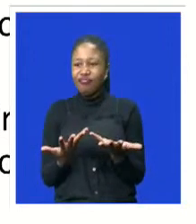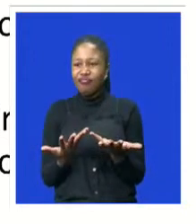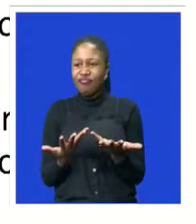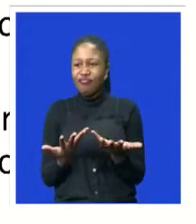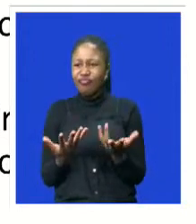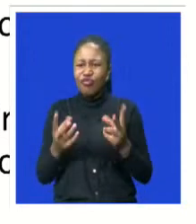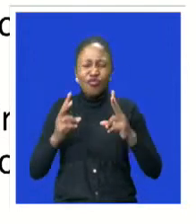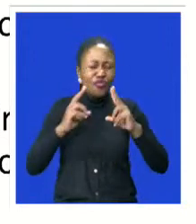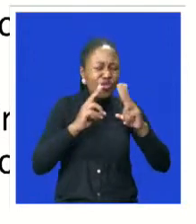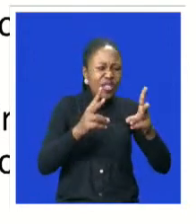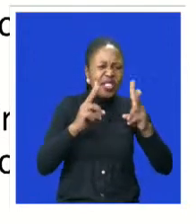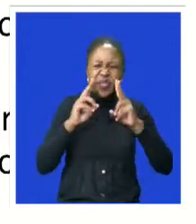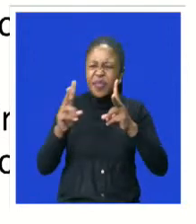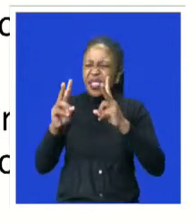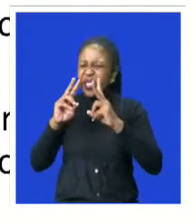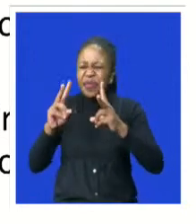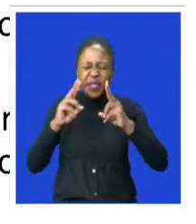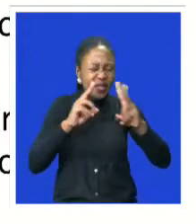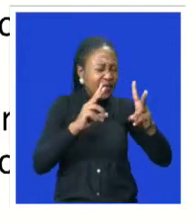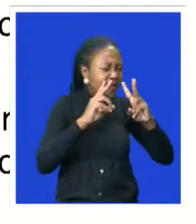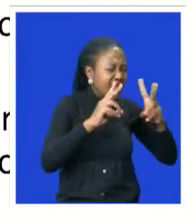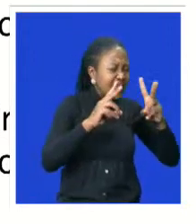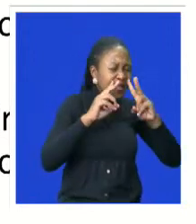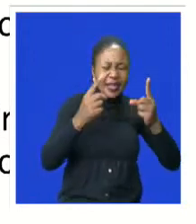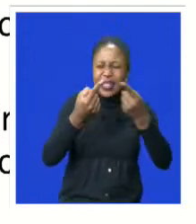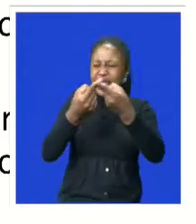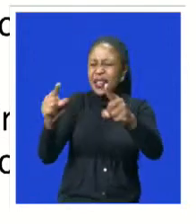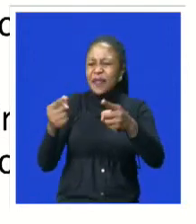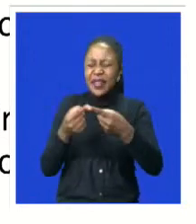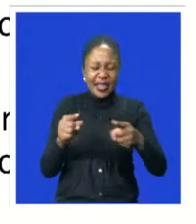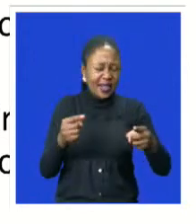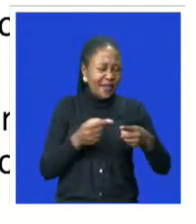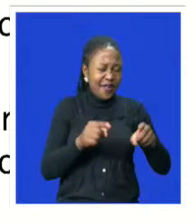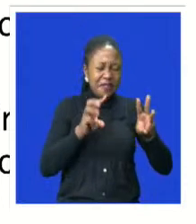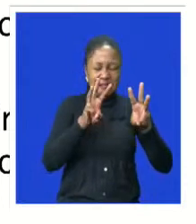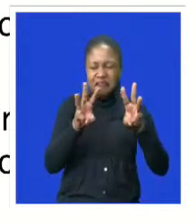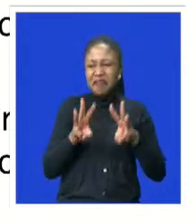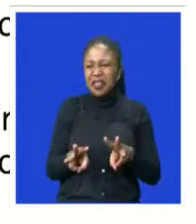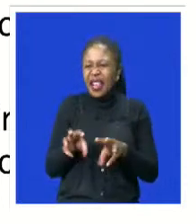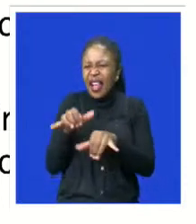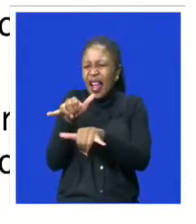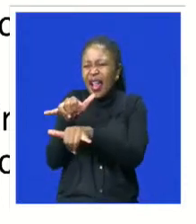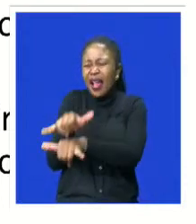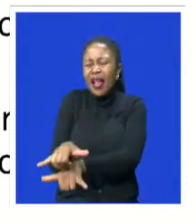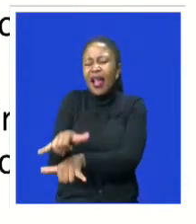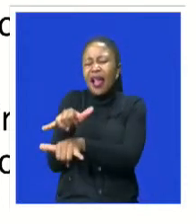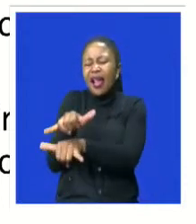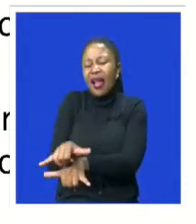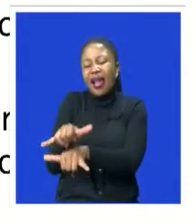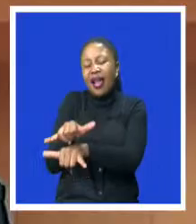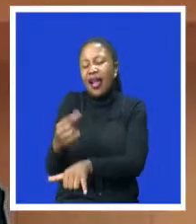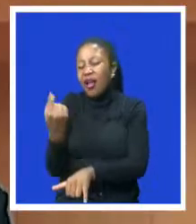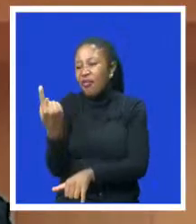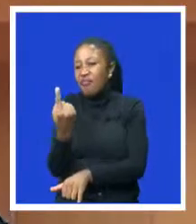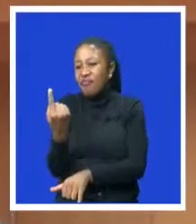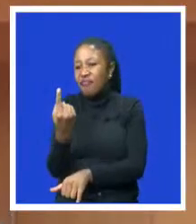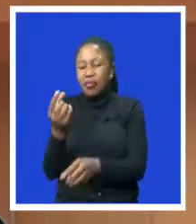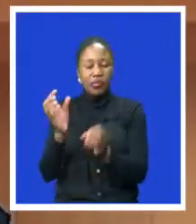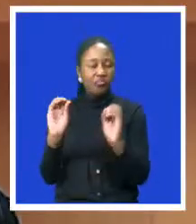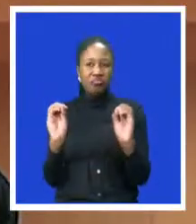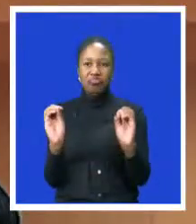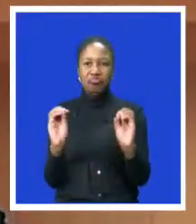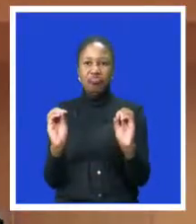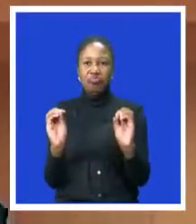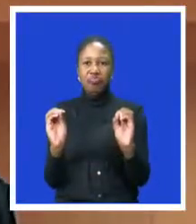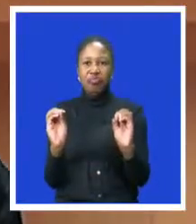stationed in one place for a long time, since they could not get the